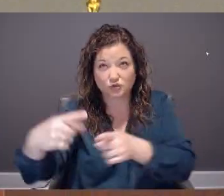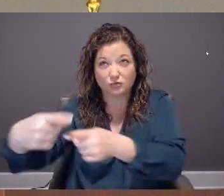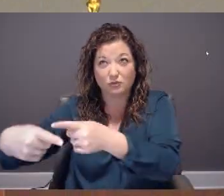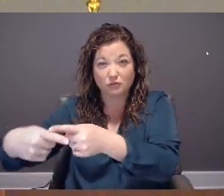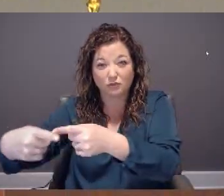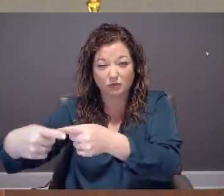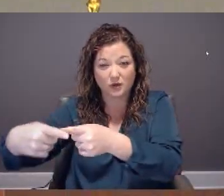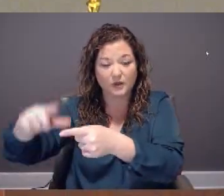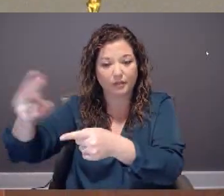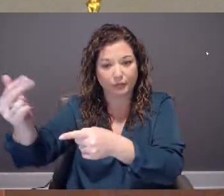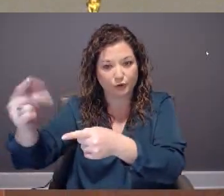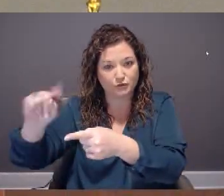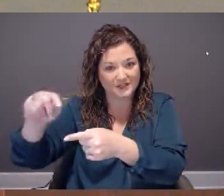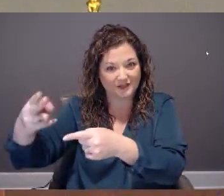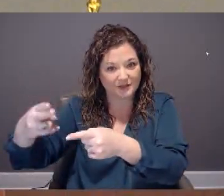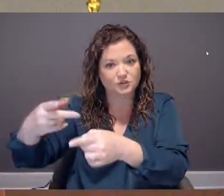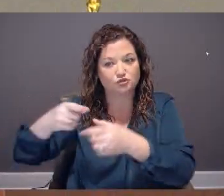believe.